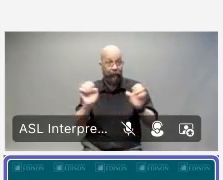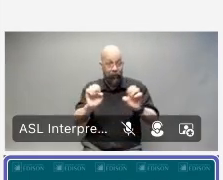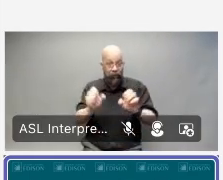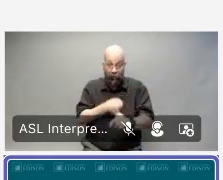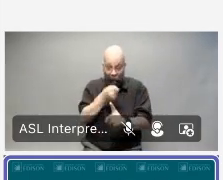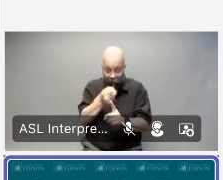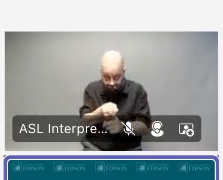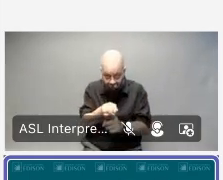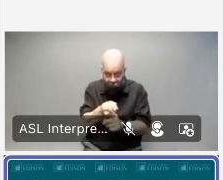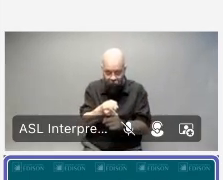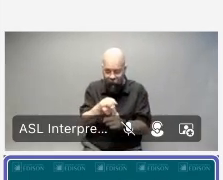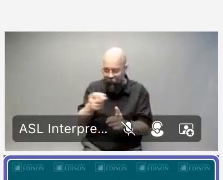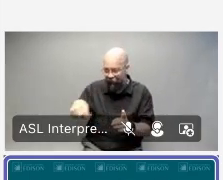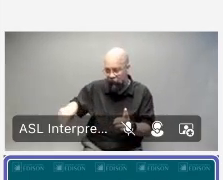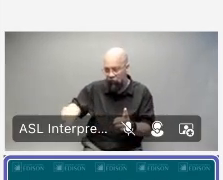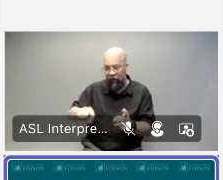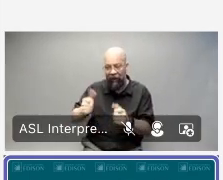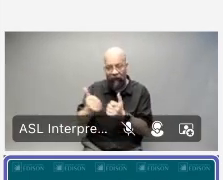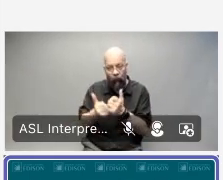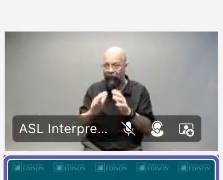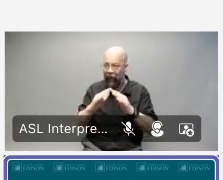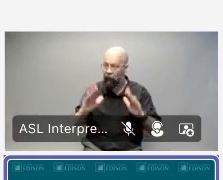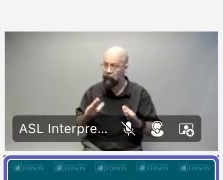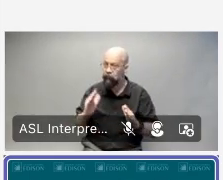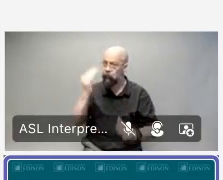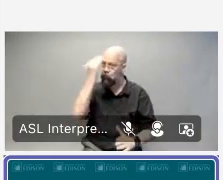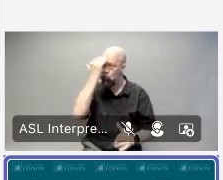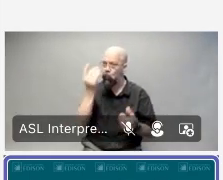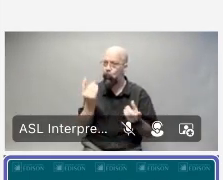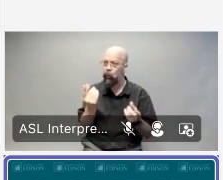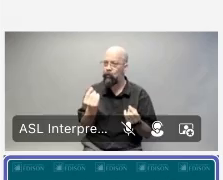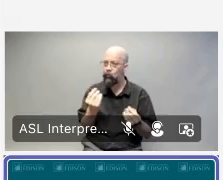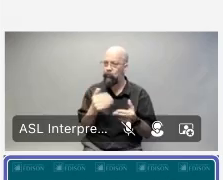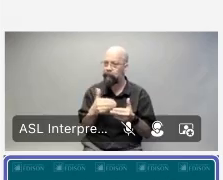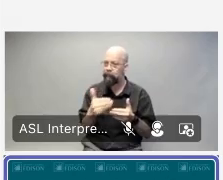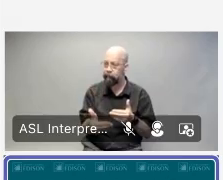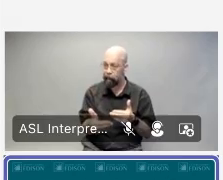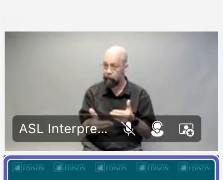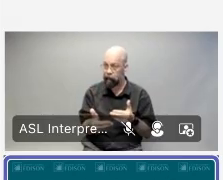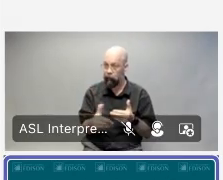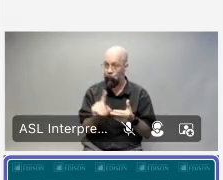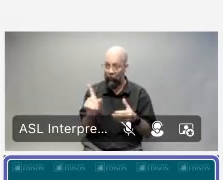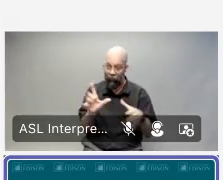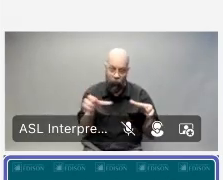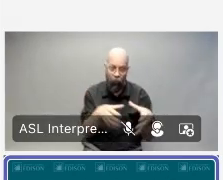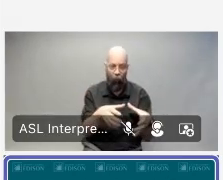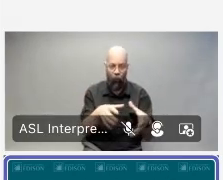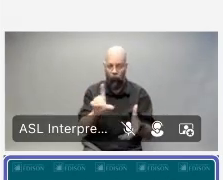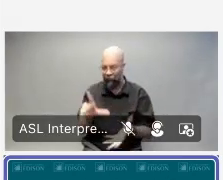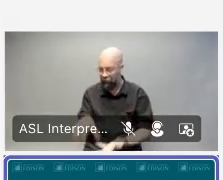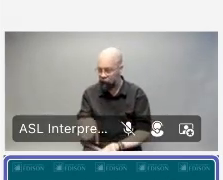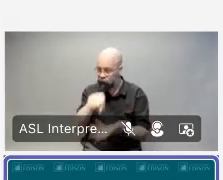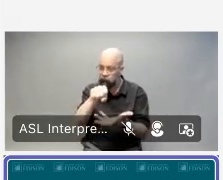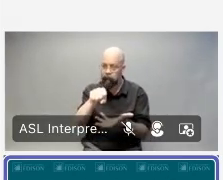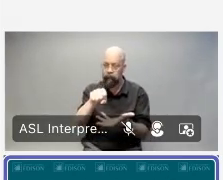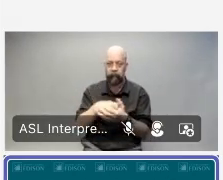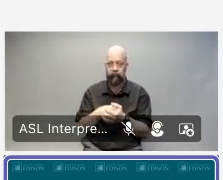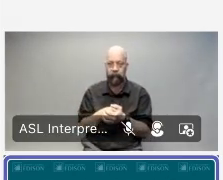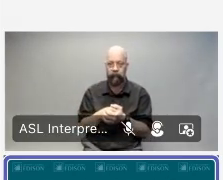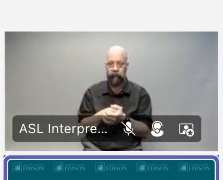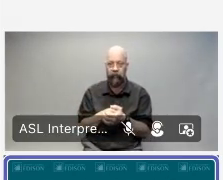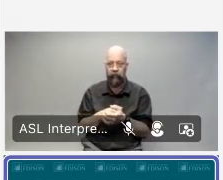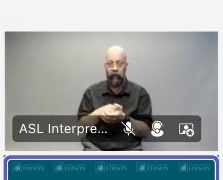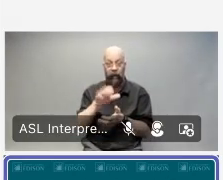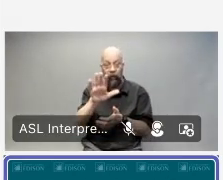including evacuation steps, utility shutoffs, and maintaining either half a tank or half a